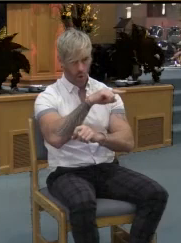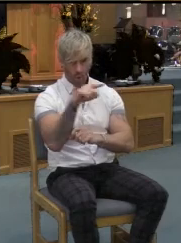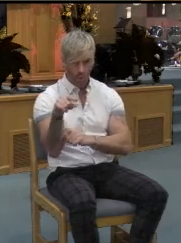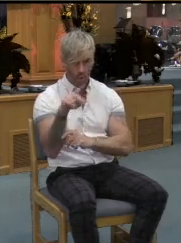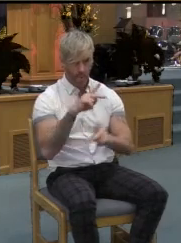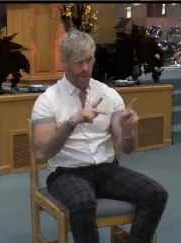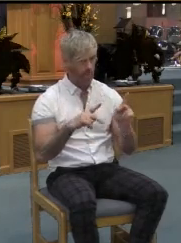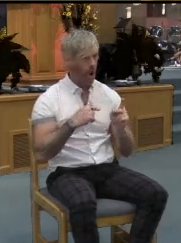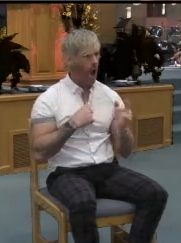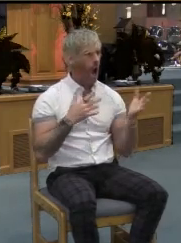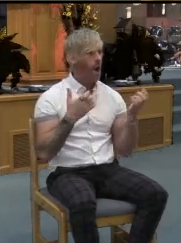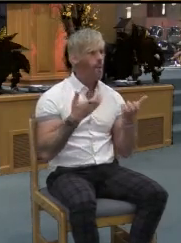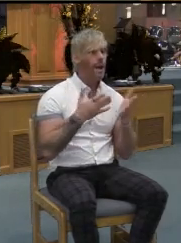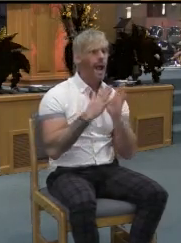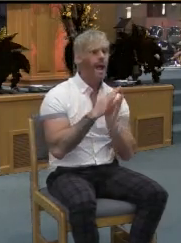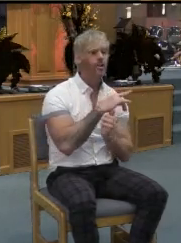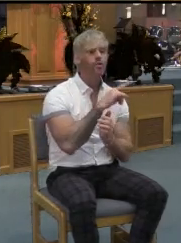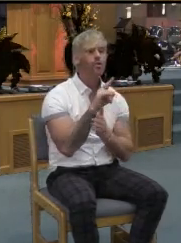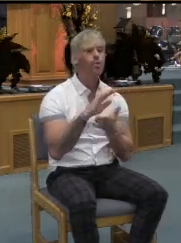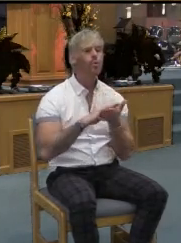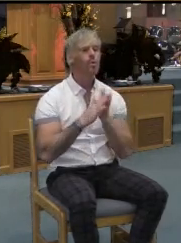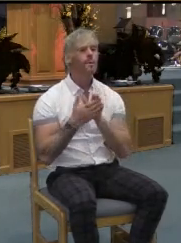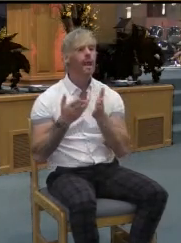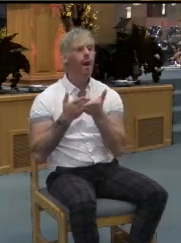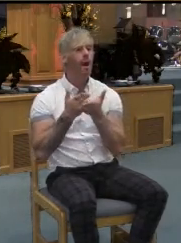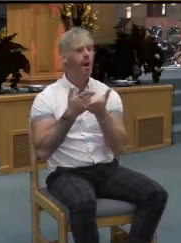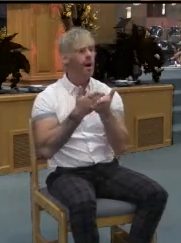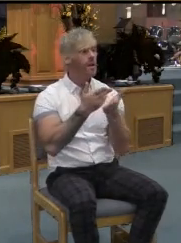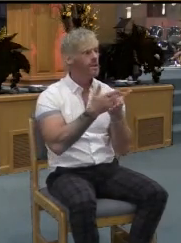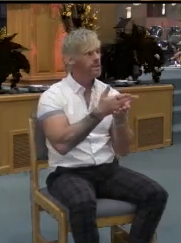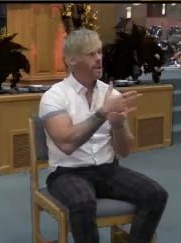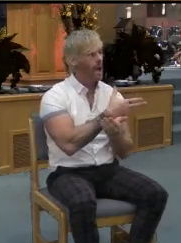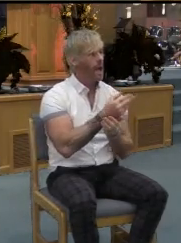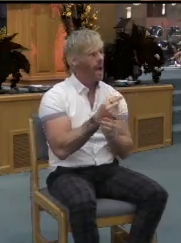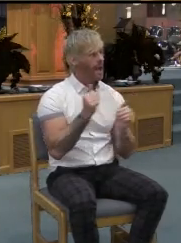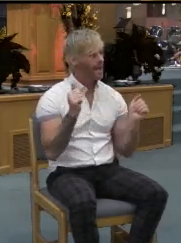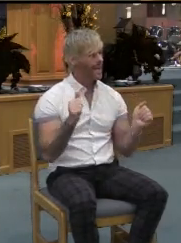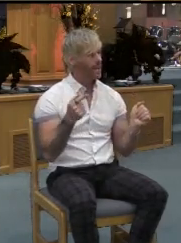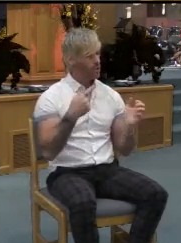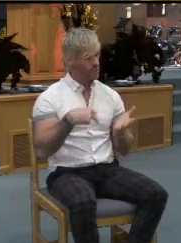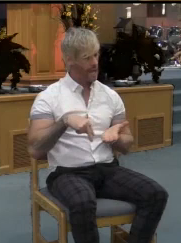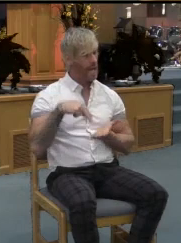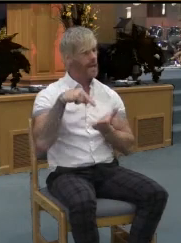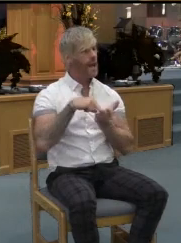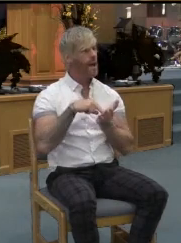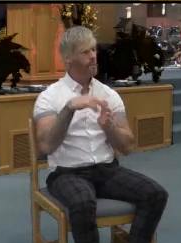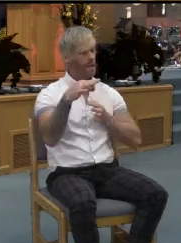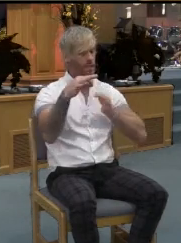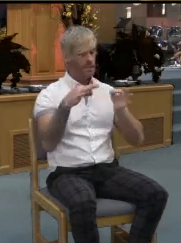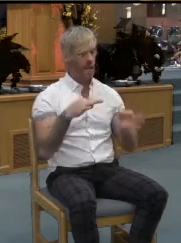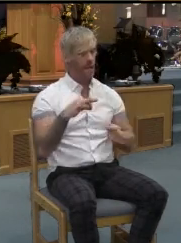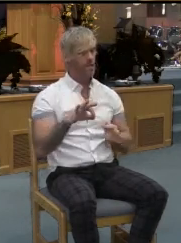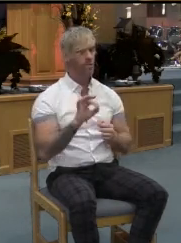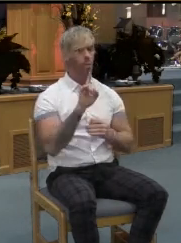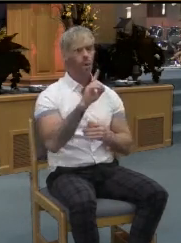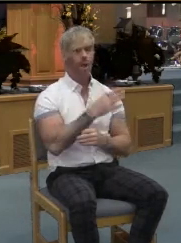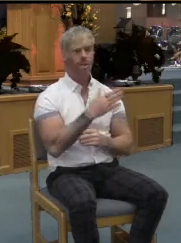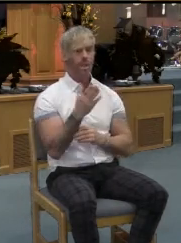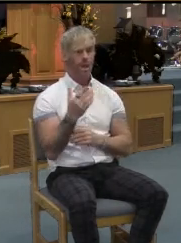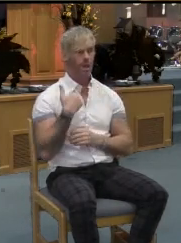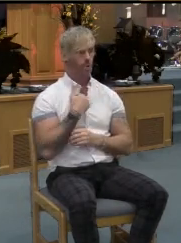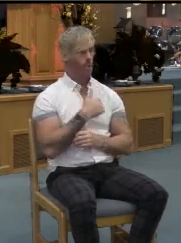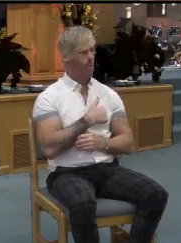want to ask you here to be honest, and can you stand up and tell us one thing that